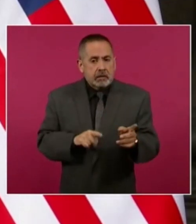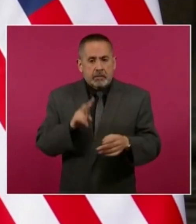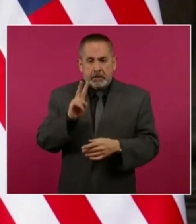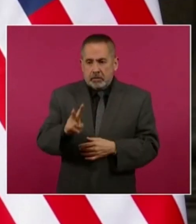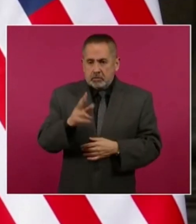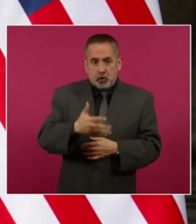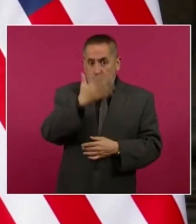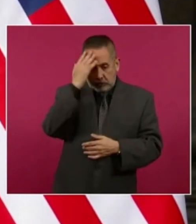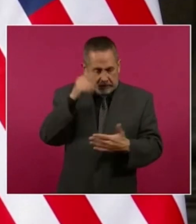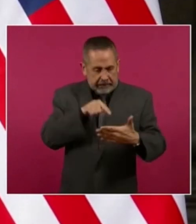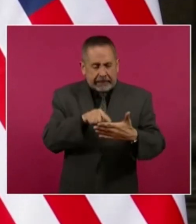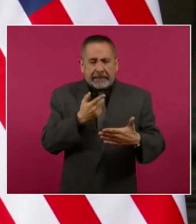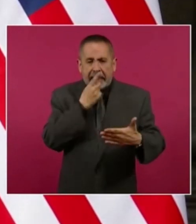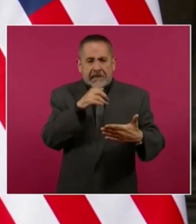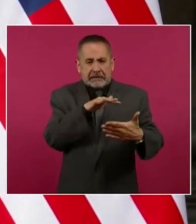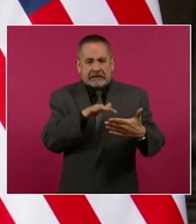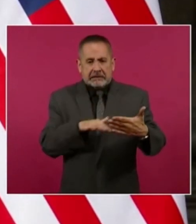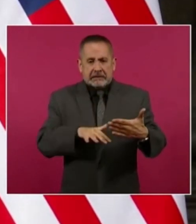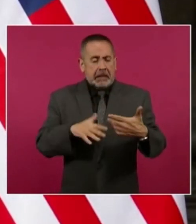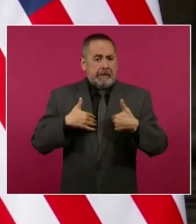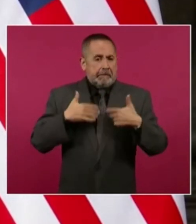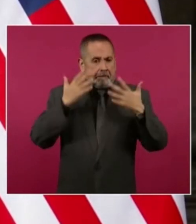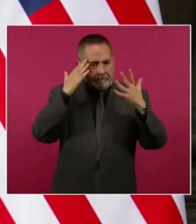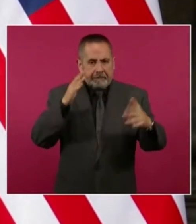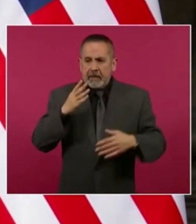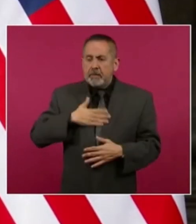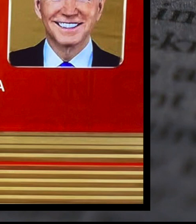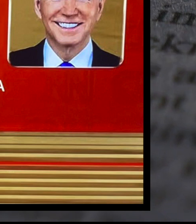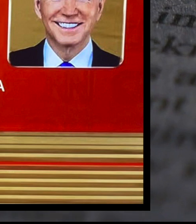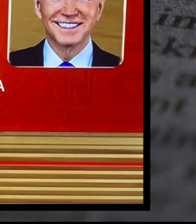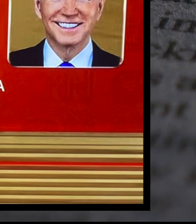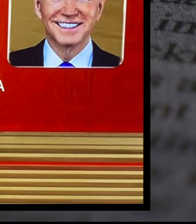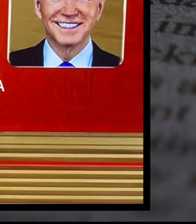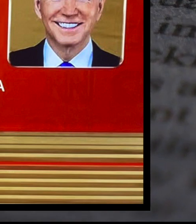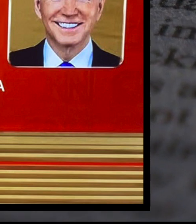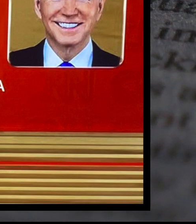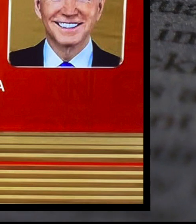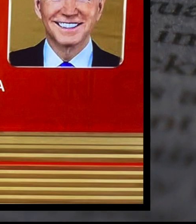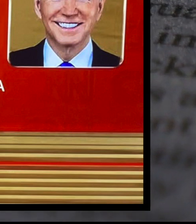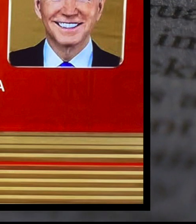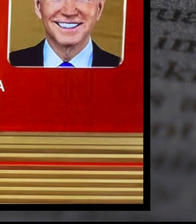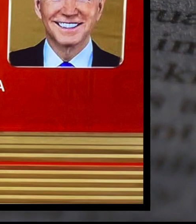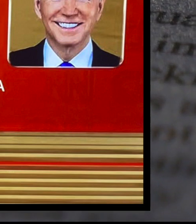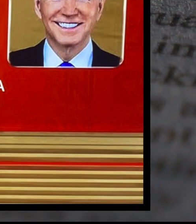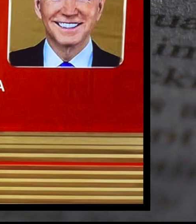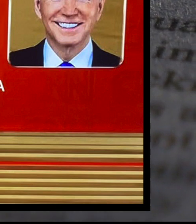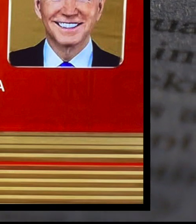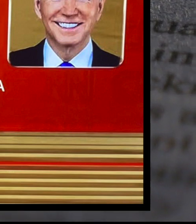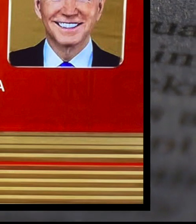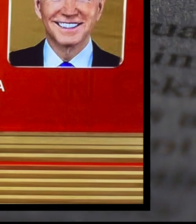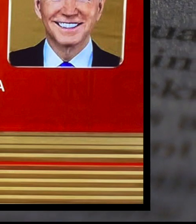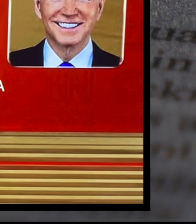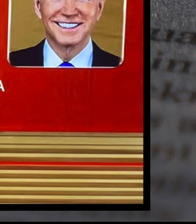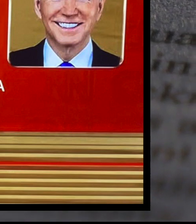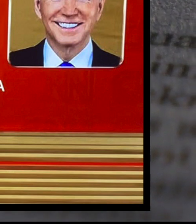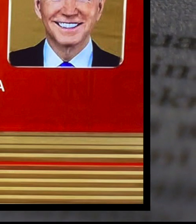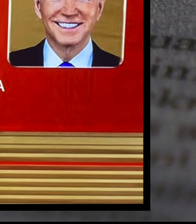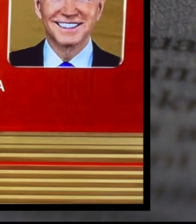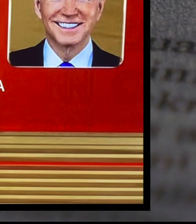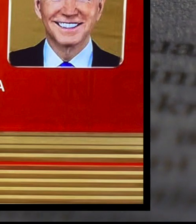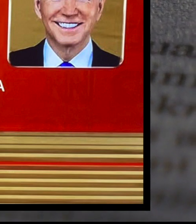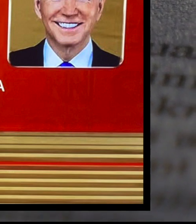-Republicans trying to equate this to the Trump raid at Mar-a-Lago. But this graphic from CNN clearly breaks down just how